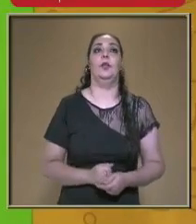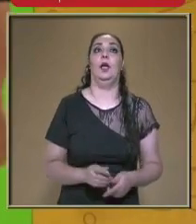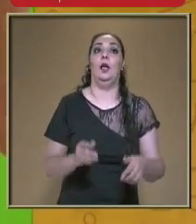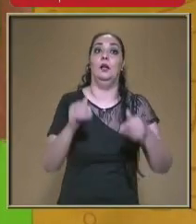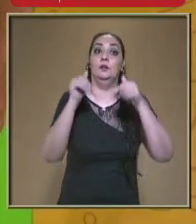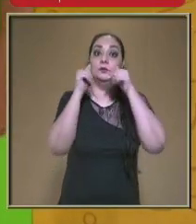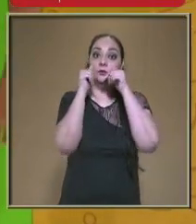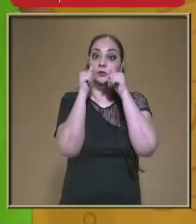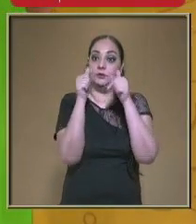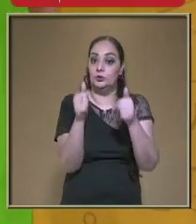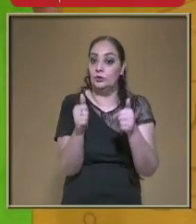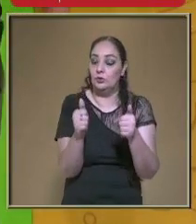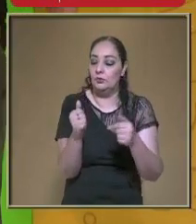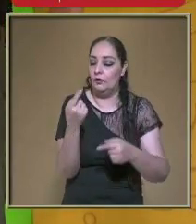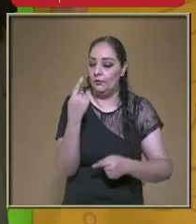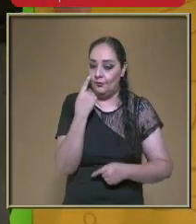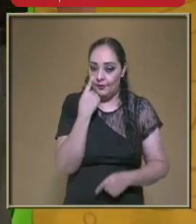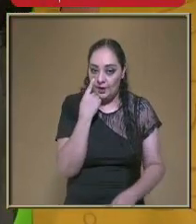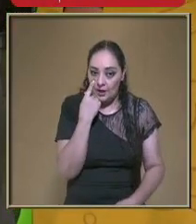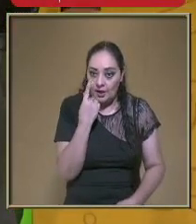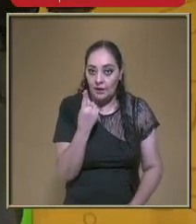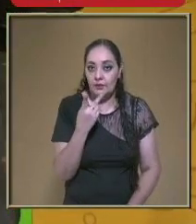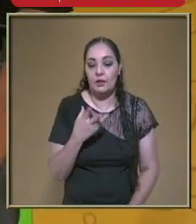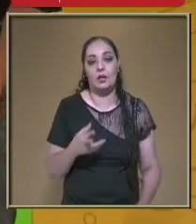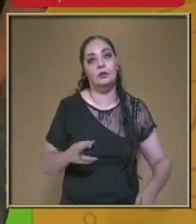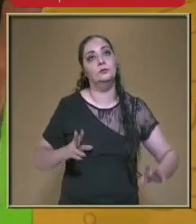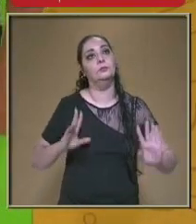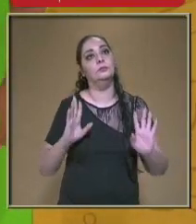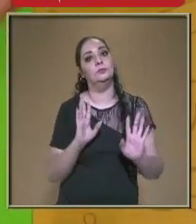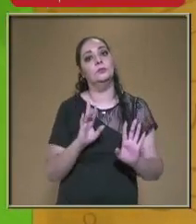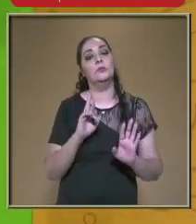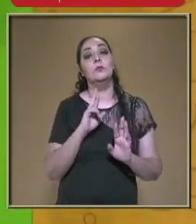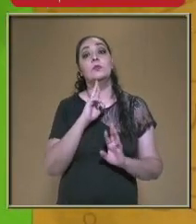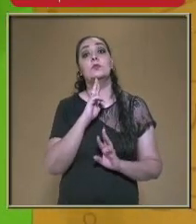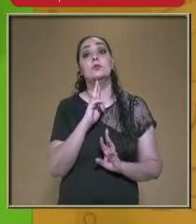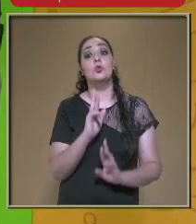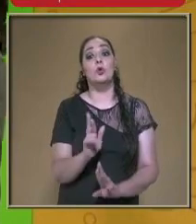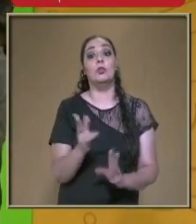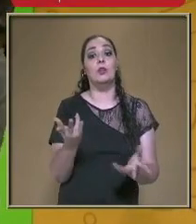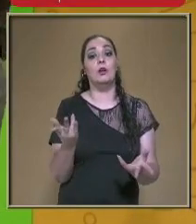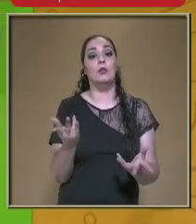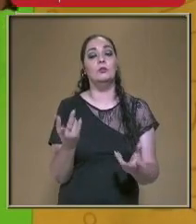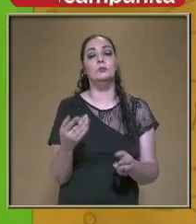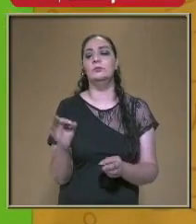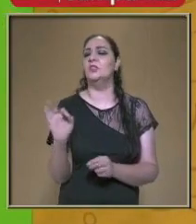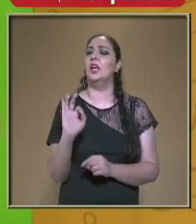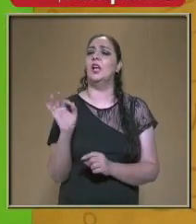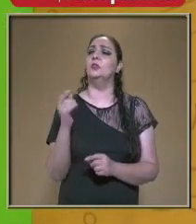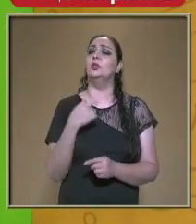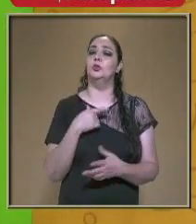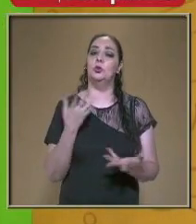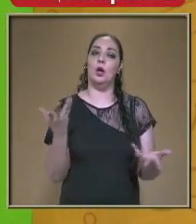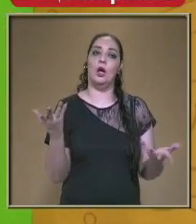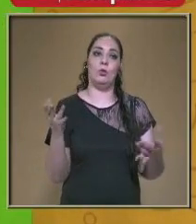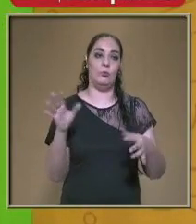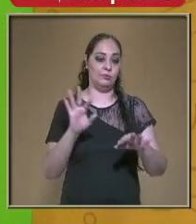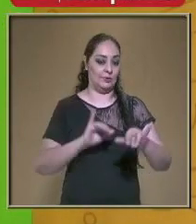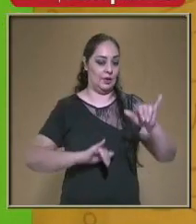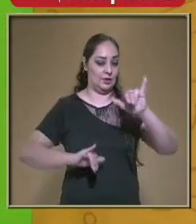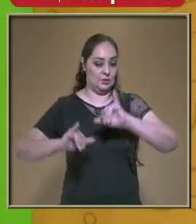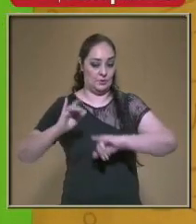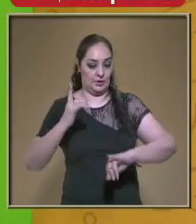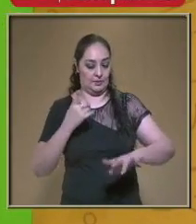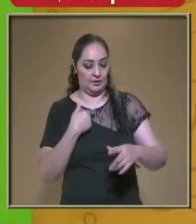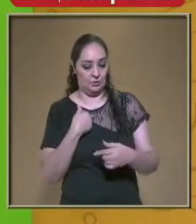Pay attention. Observe the result, okay? So, If I define the experiment, if